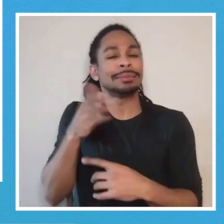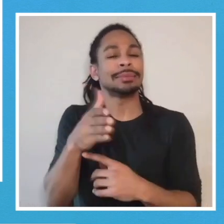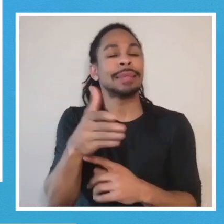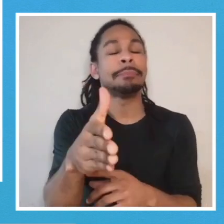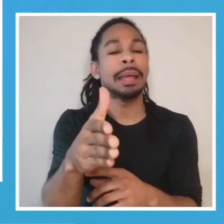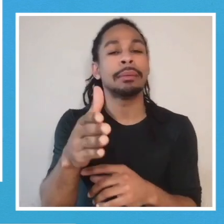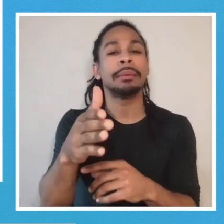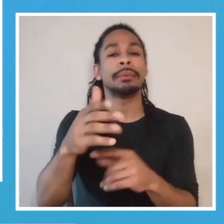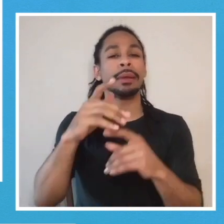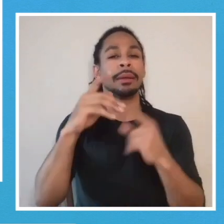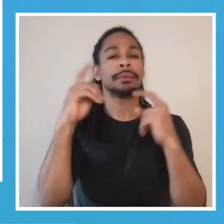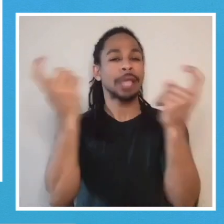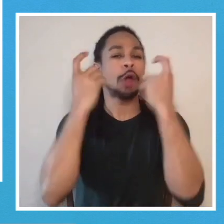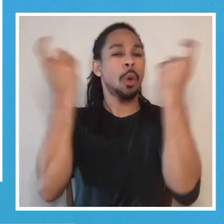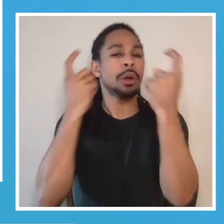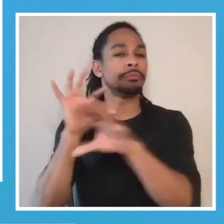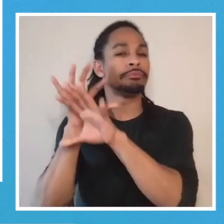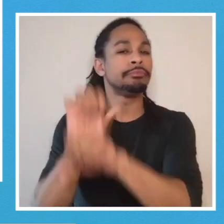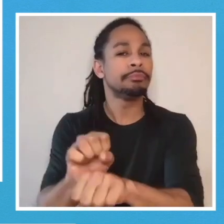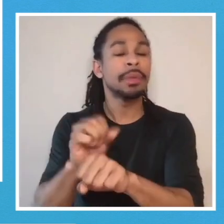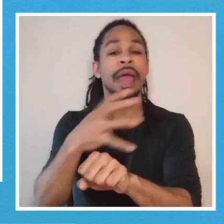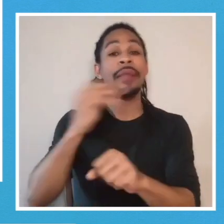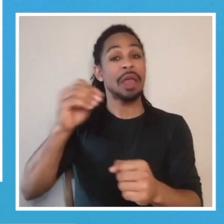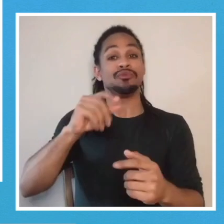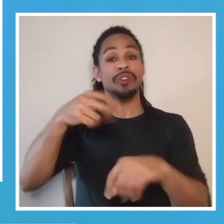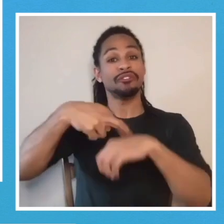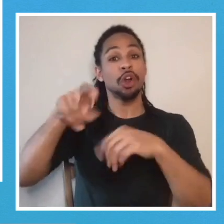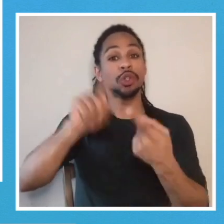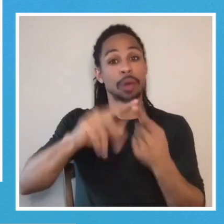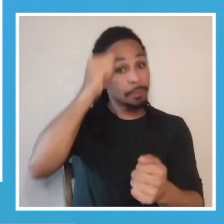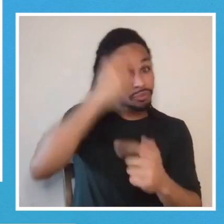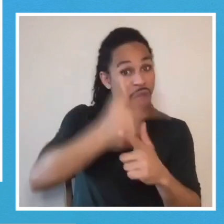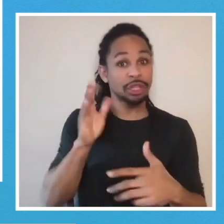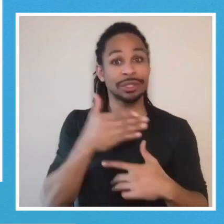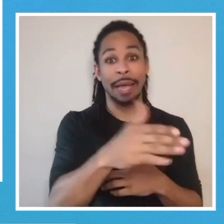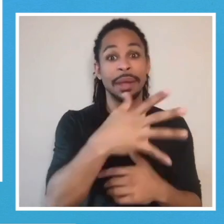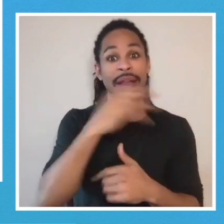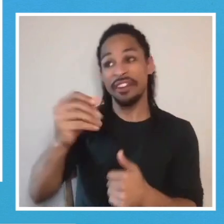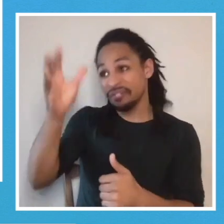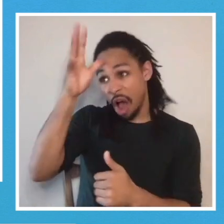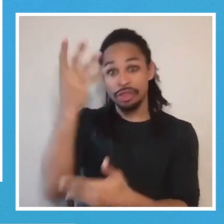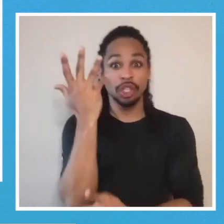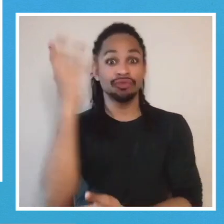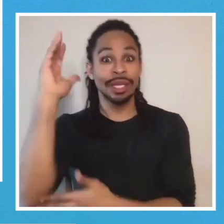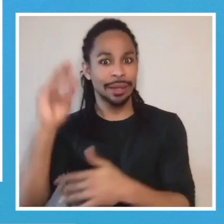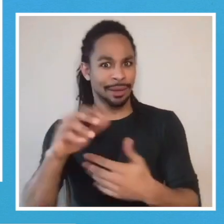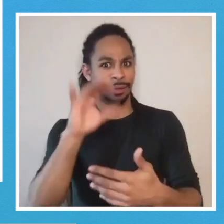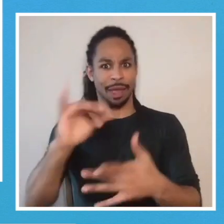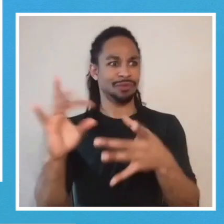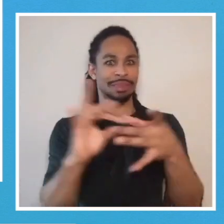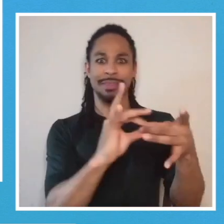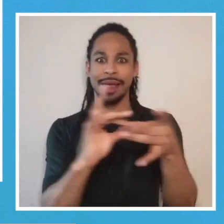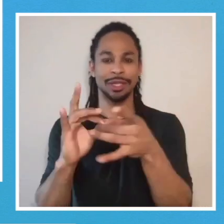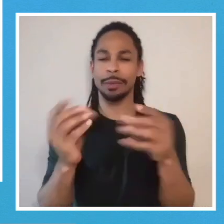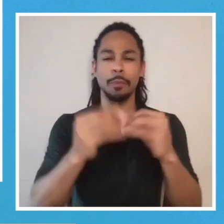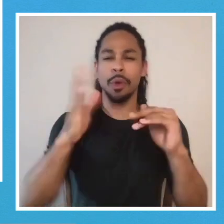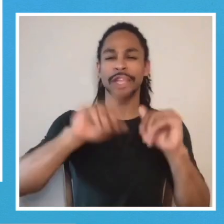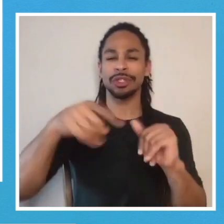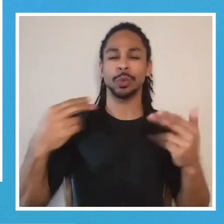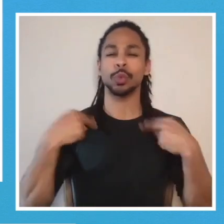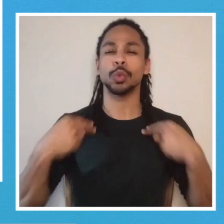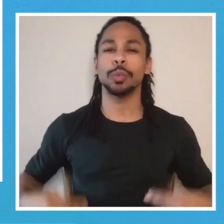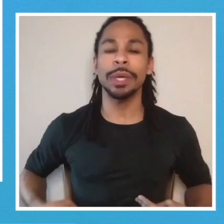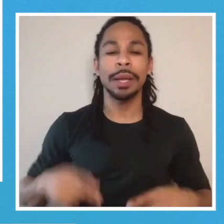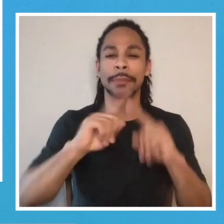every year, and they kept referring to Brother Salmon and Father Tree and these relations that go beyond us. Trees are kind of